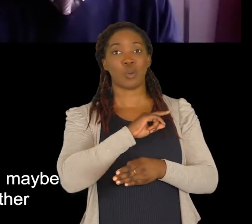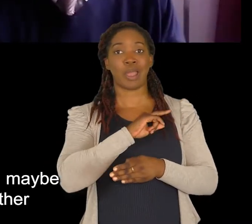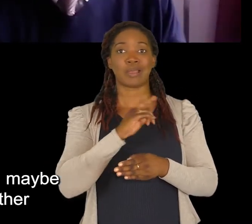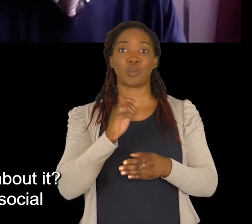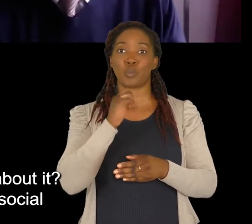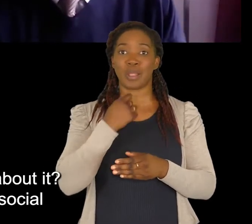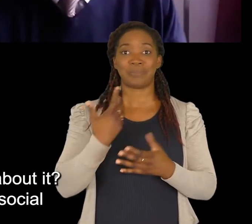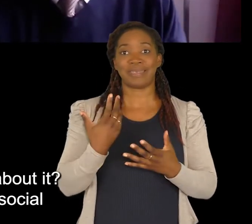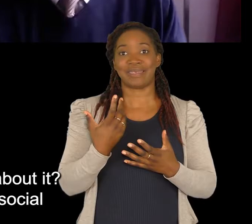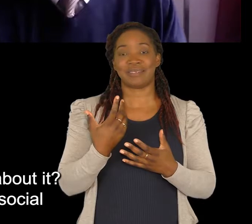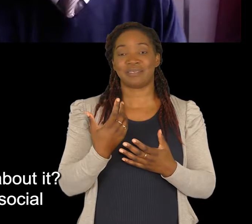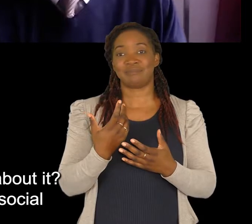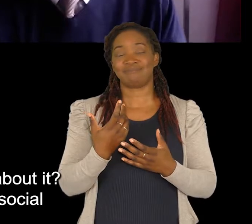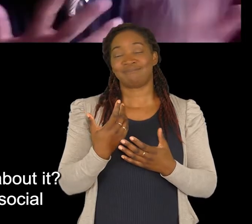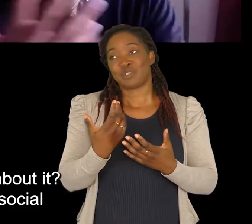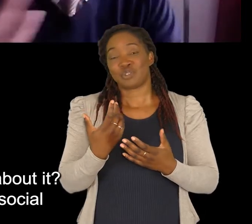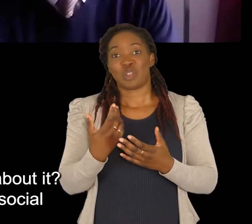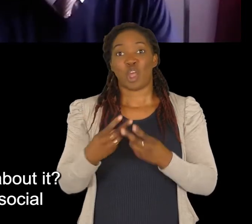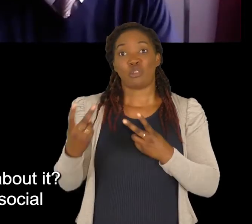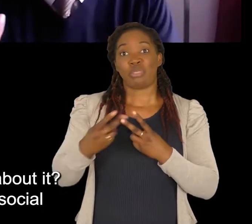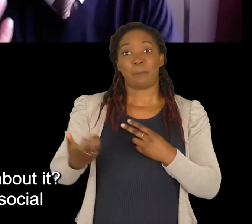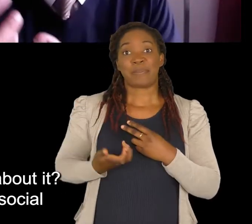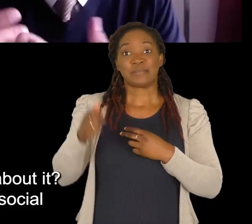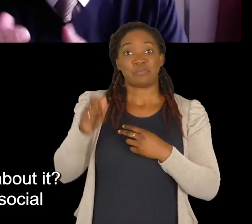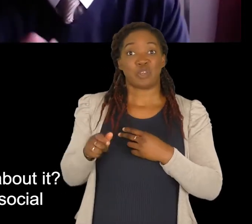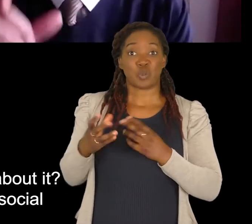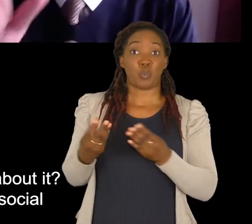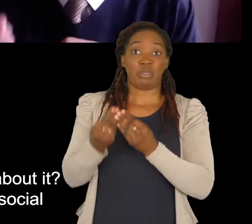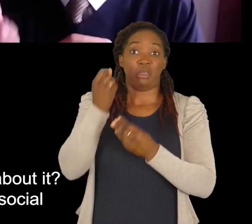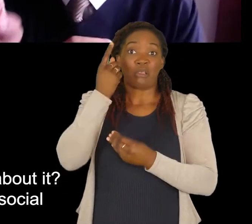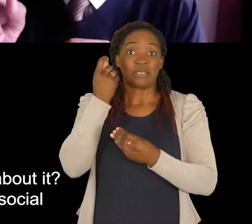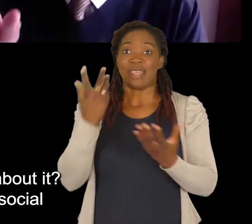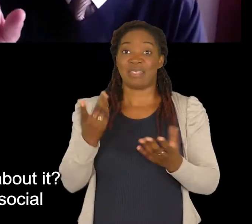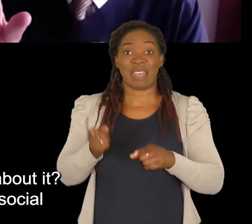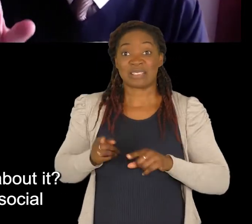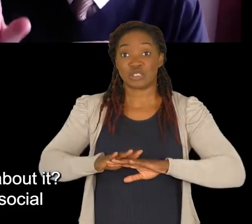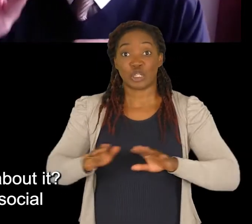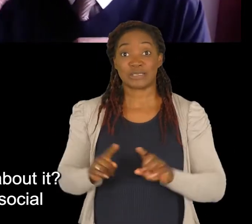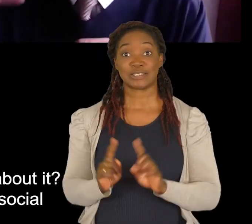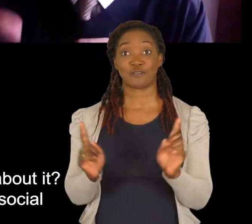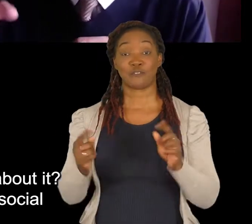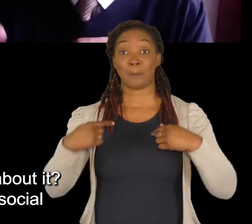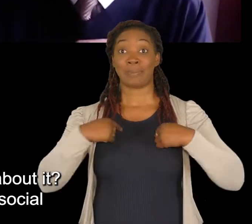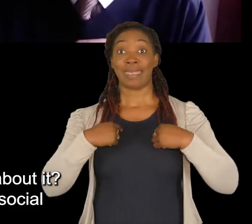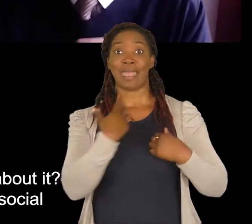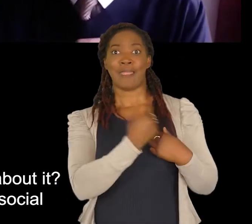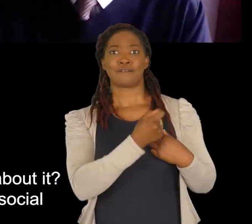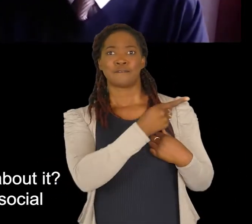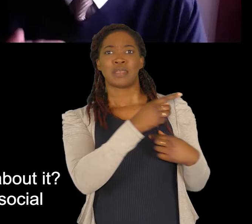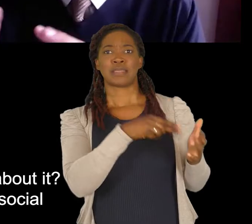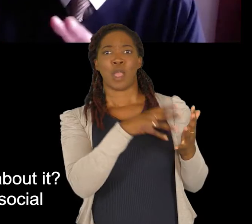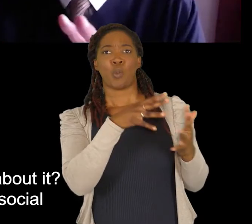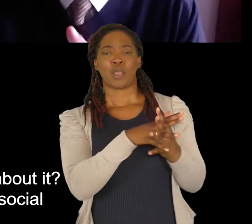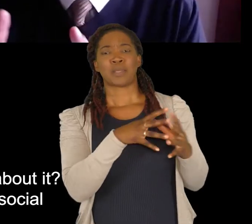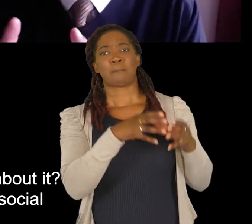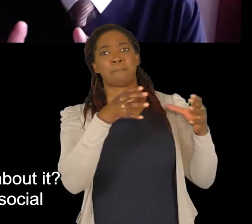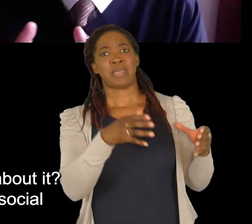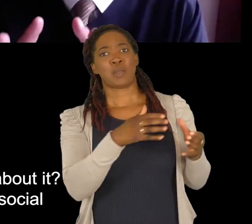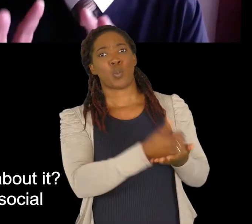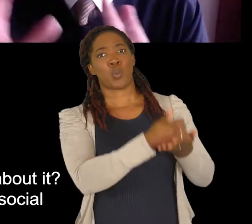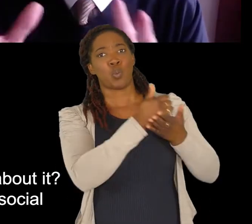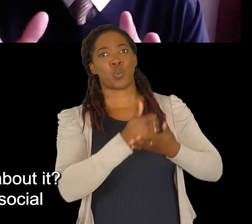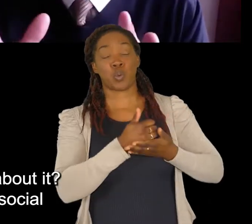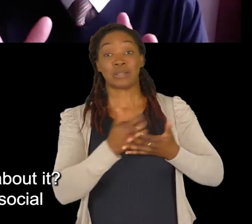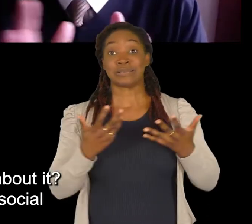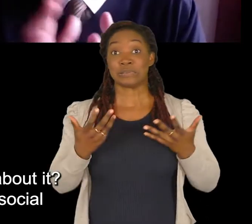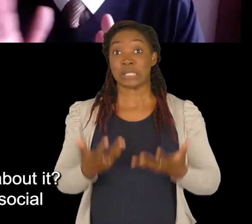otherwise you're just another entrepreneur with an idea. What's so different about it? And me just having NatWest was a huge thing. And by the